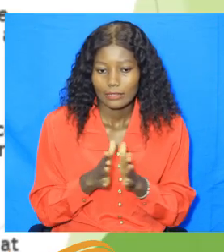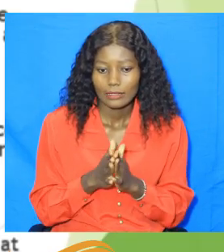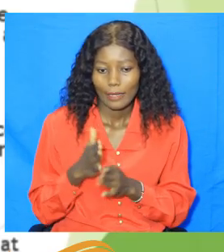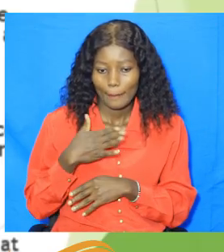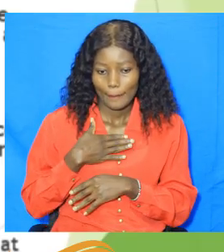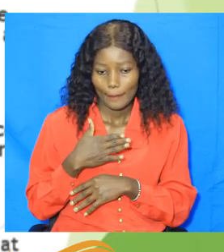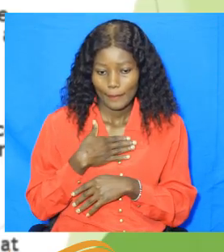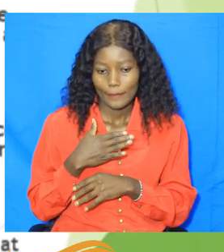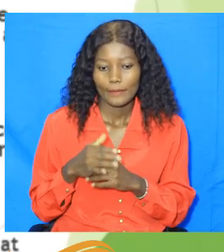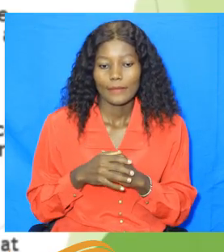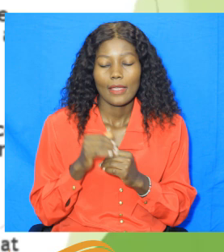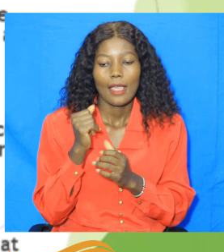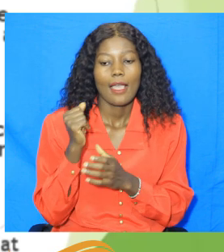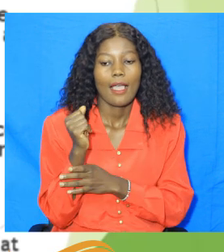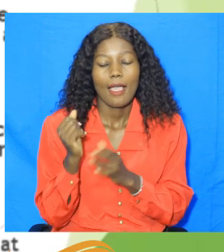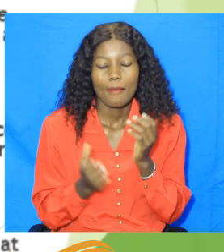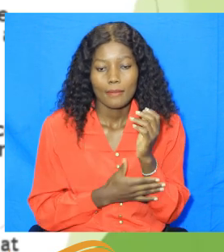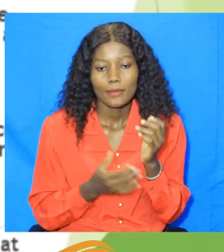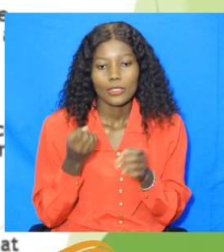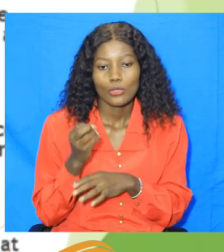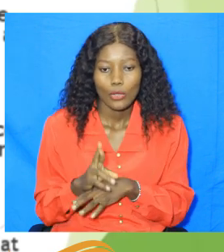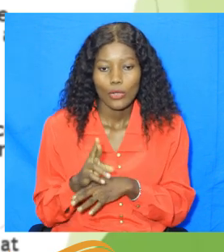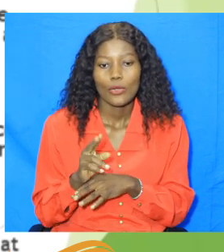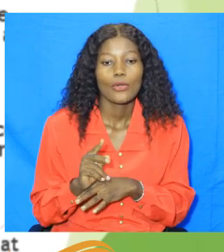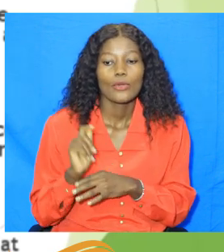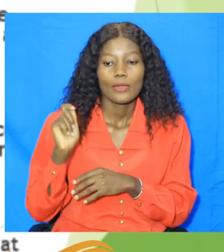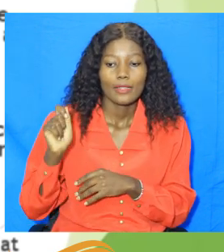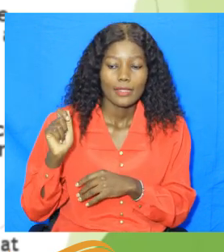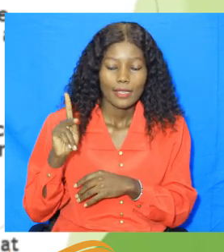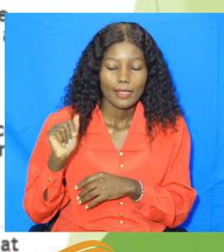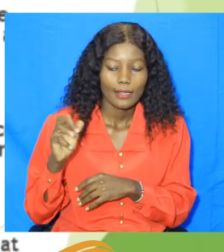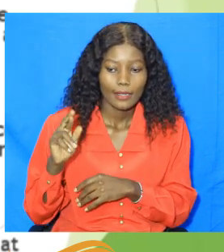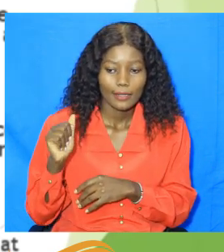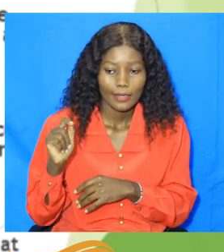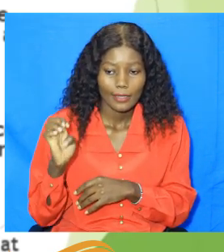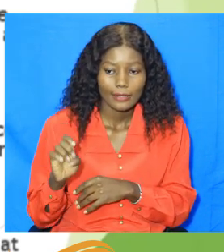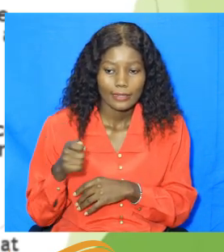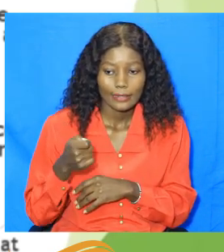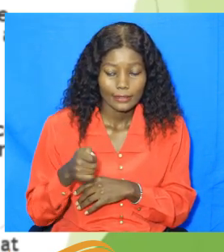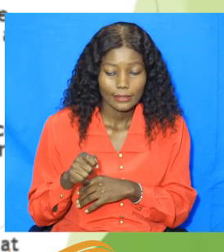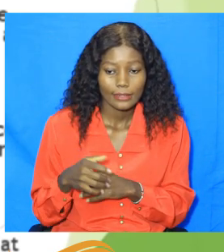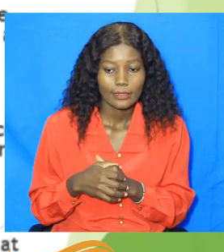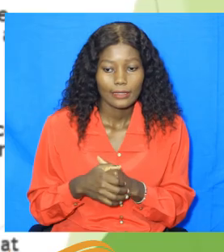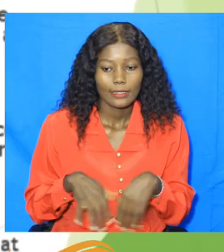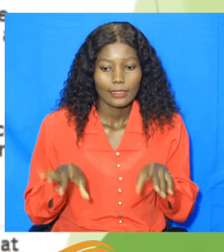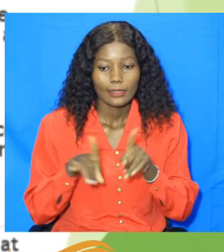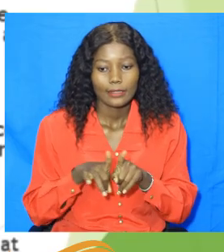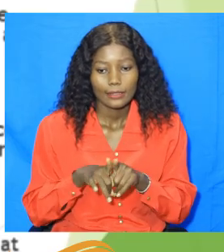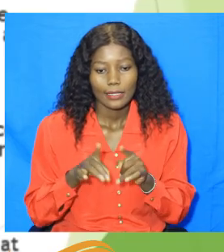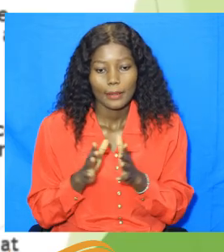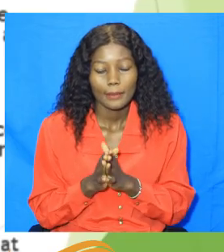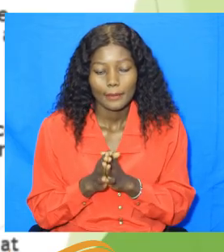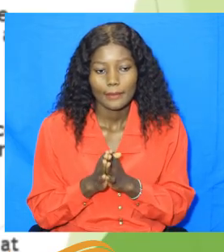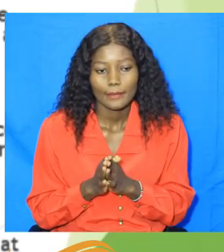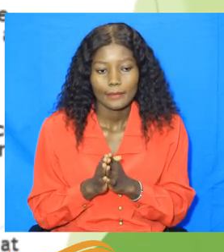slapping the chest, the arms, or the karate gi. That is and also